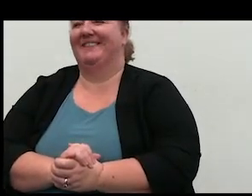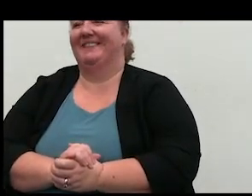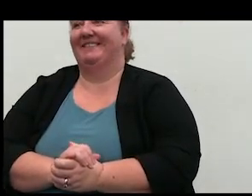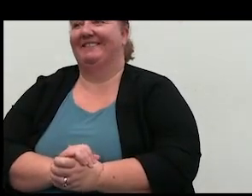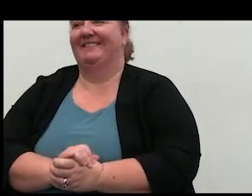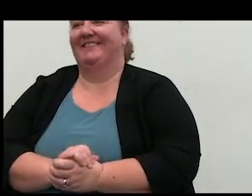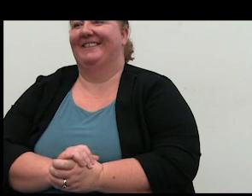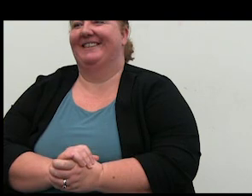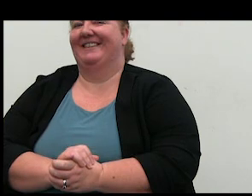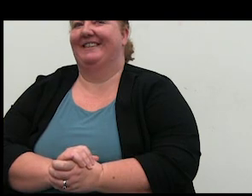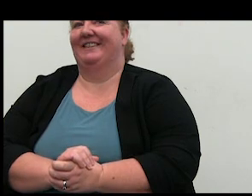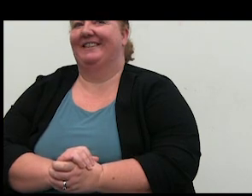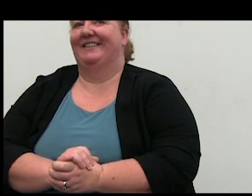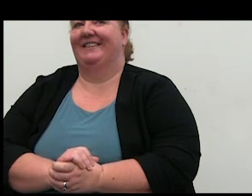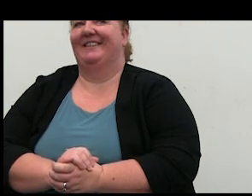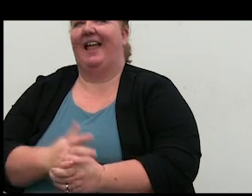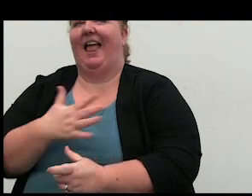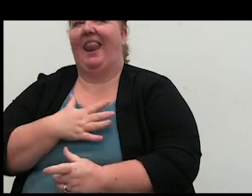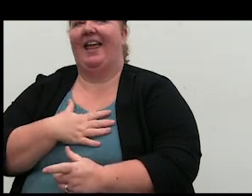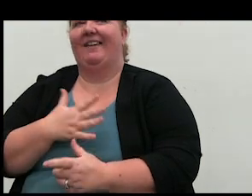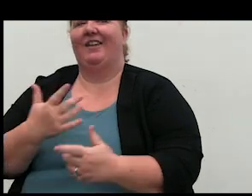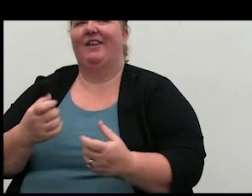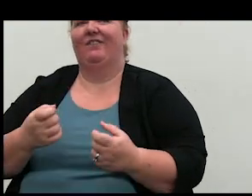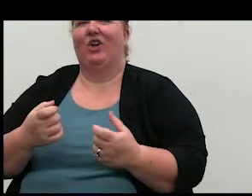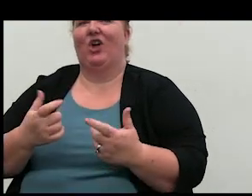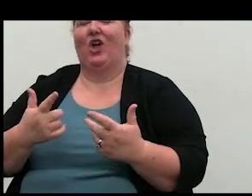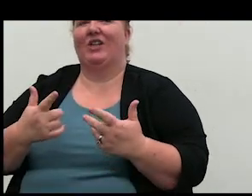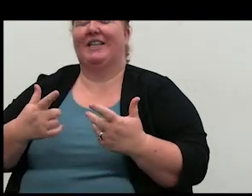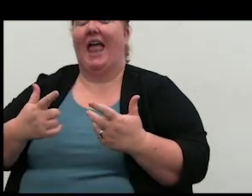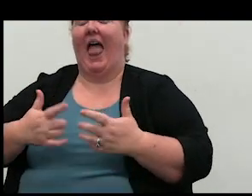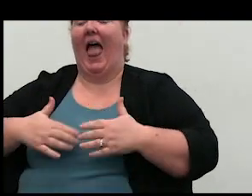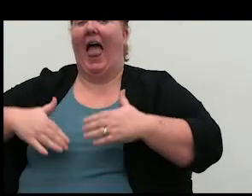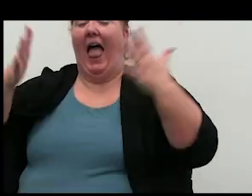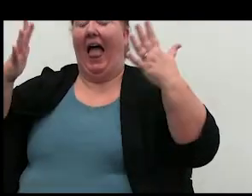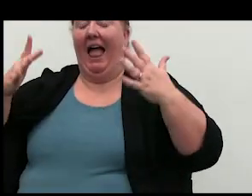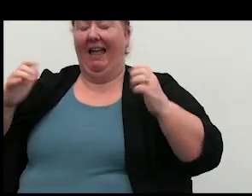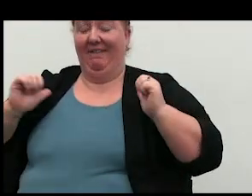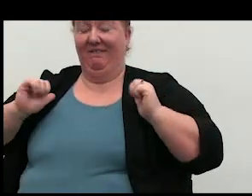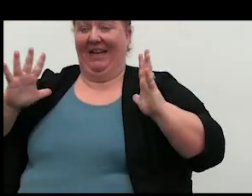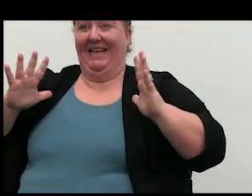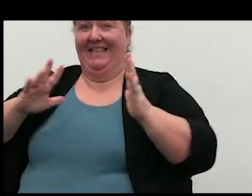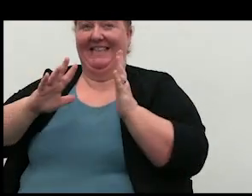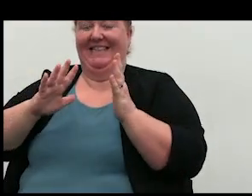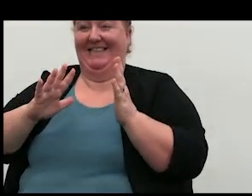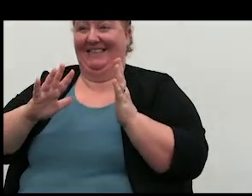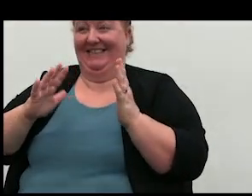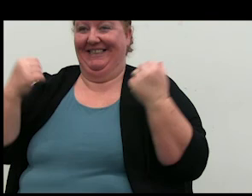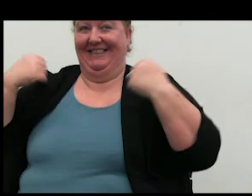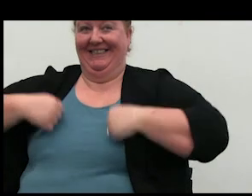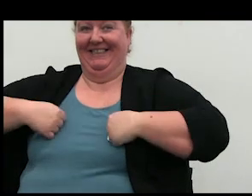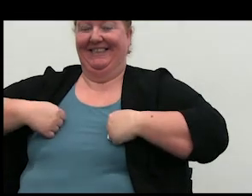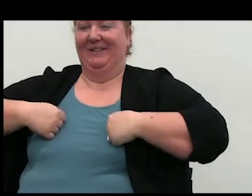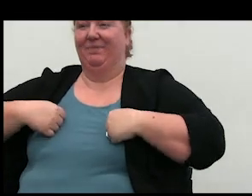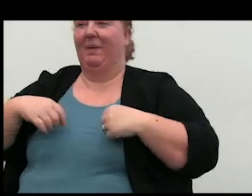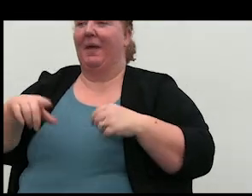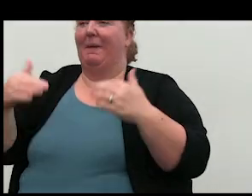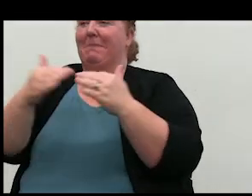I like the way you've come with high visibility gear, and then you found seats that match it. Actually, lower